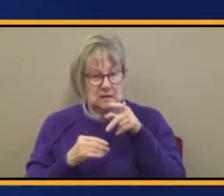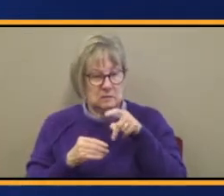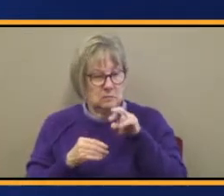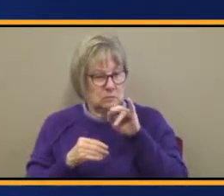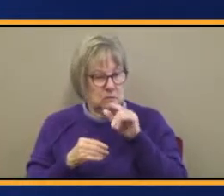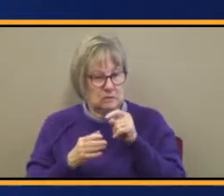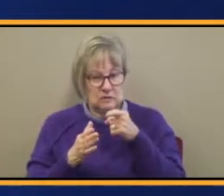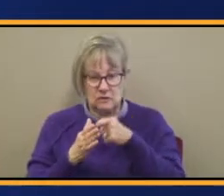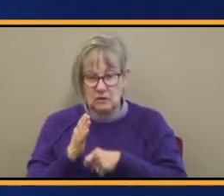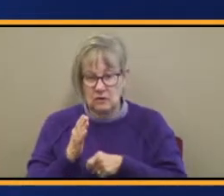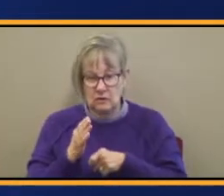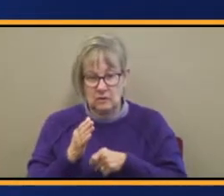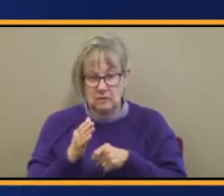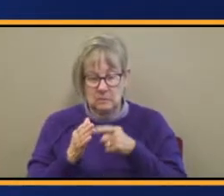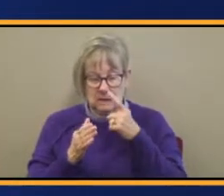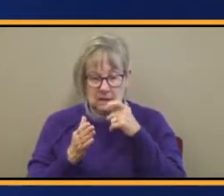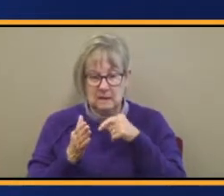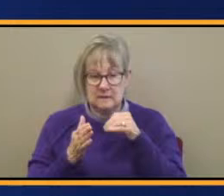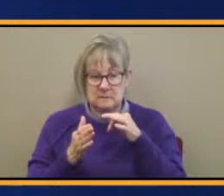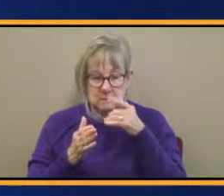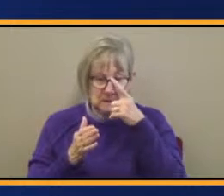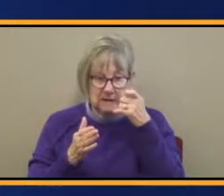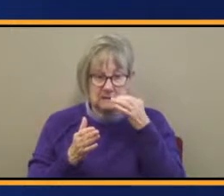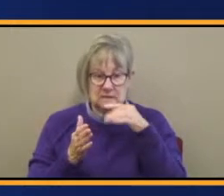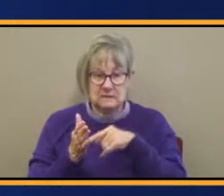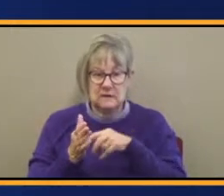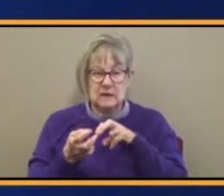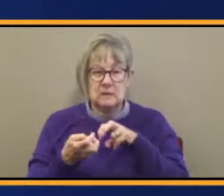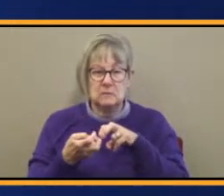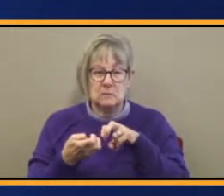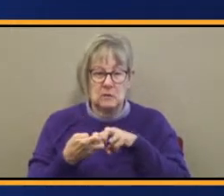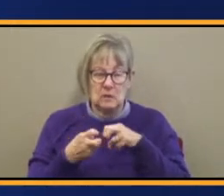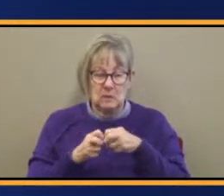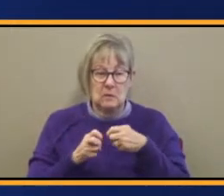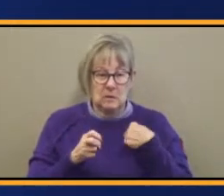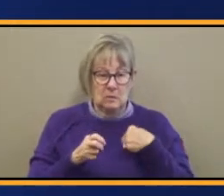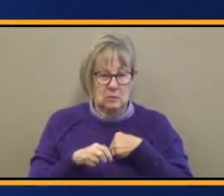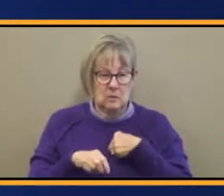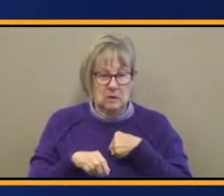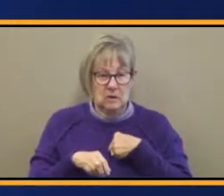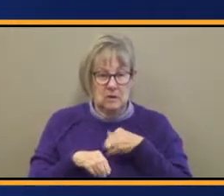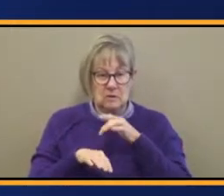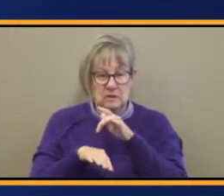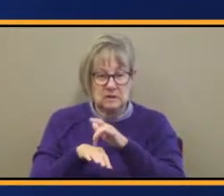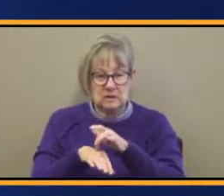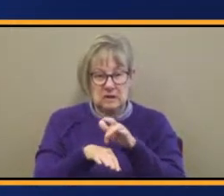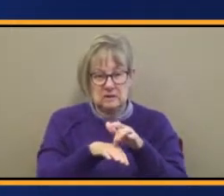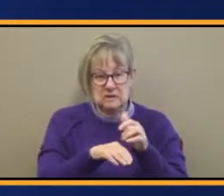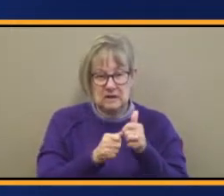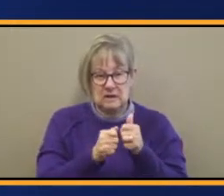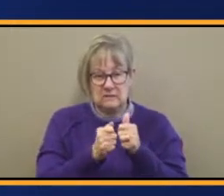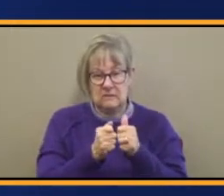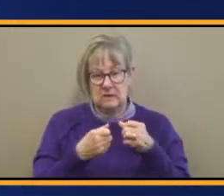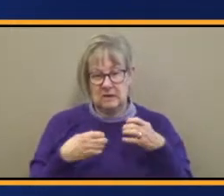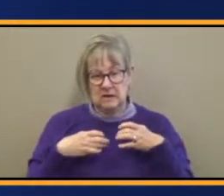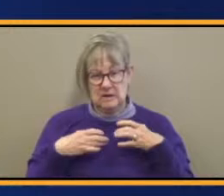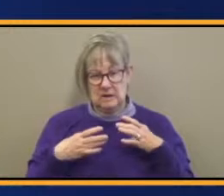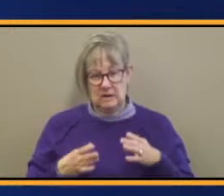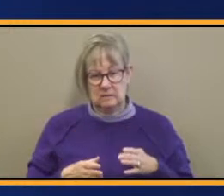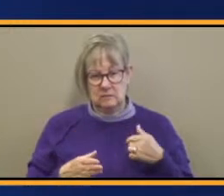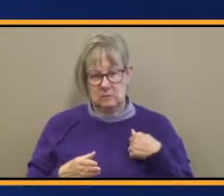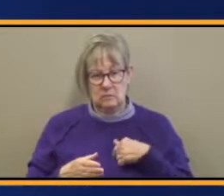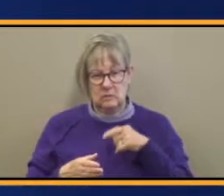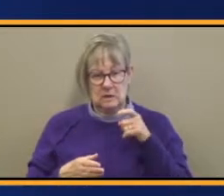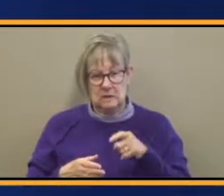costs due to this problem. And this part of deployment, I mean, we're touching every customer, and you know, we have to be